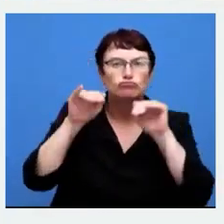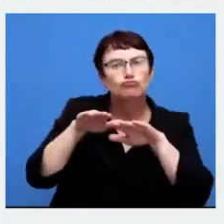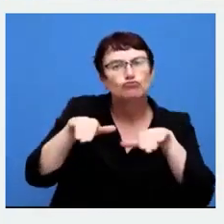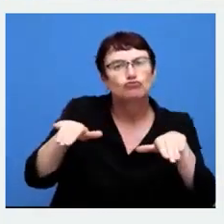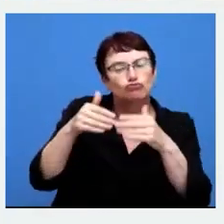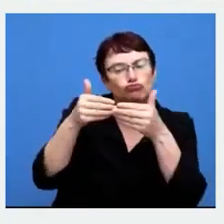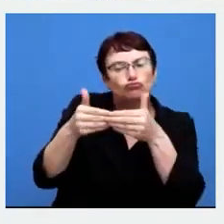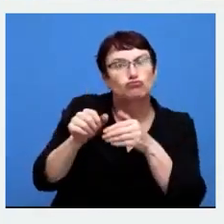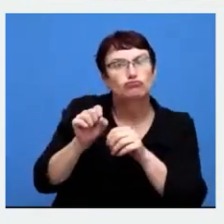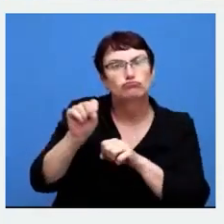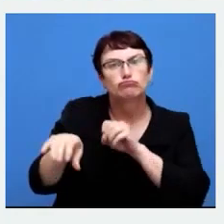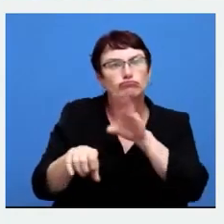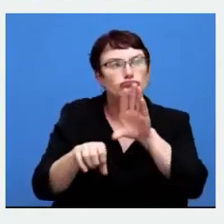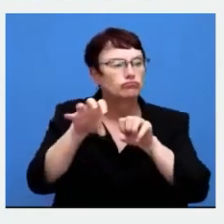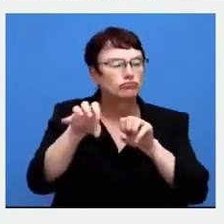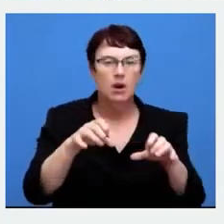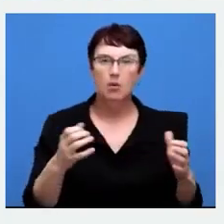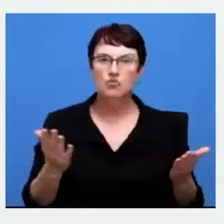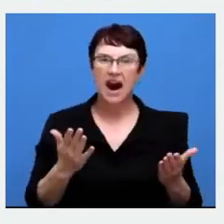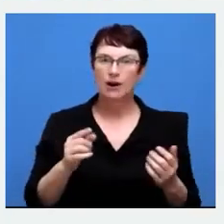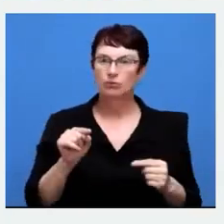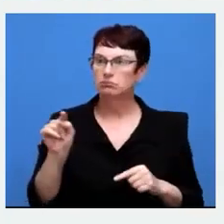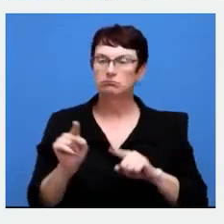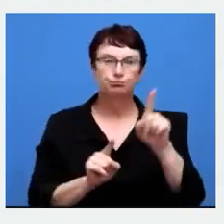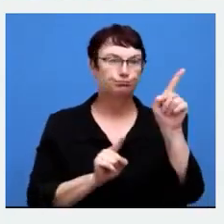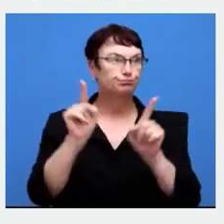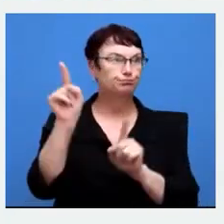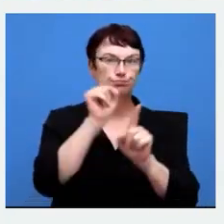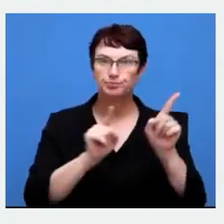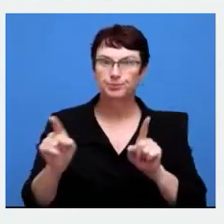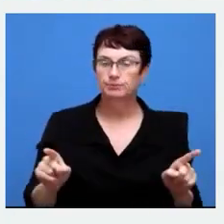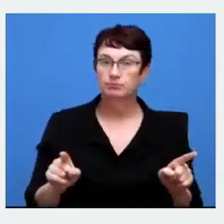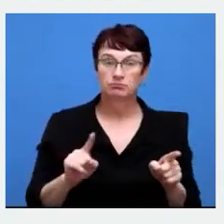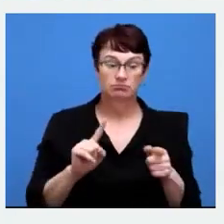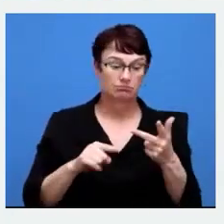need for welfare services that support women,